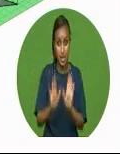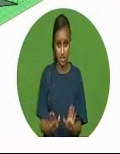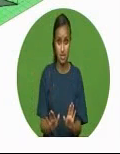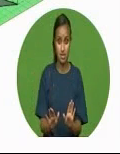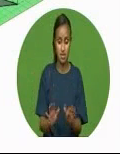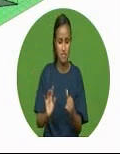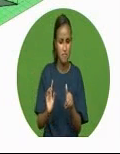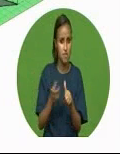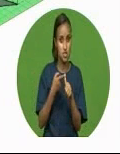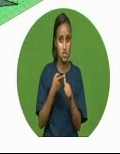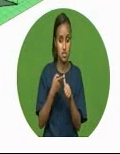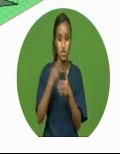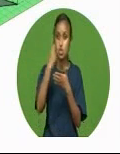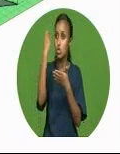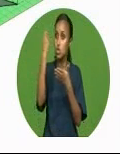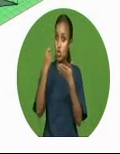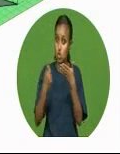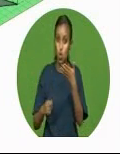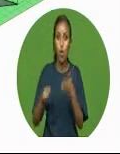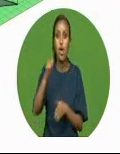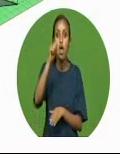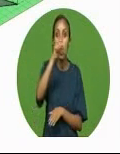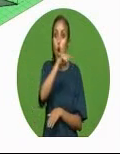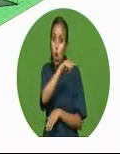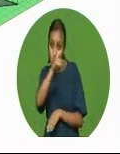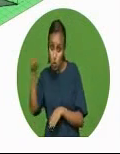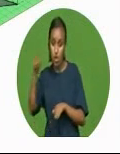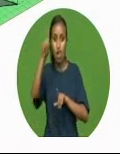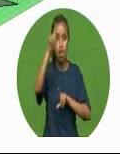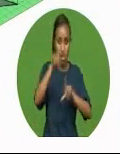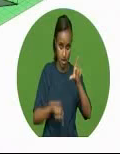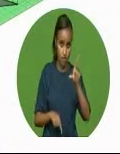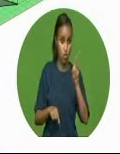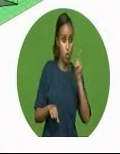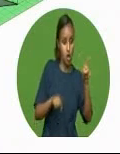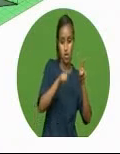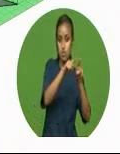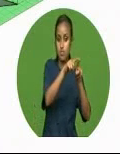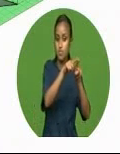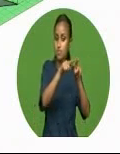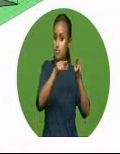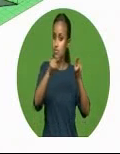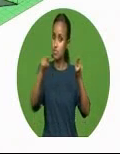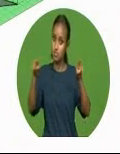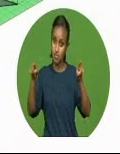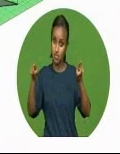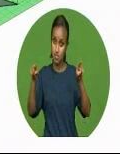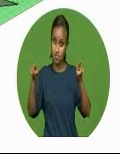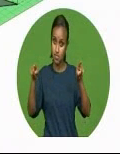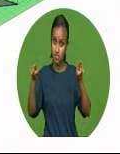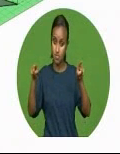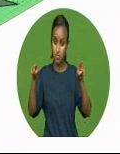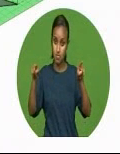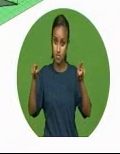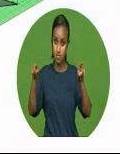plane, first draw a horizontal line from one of the vertex to the